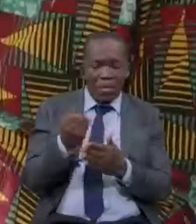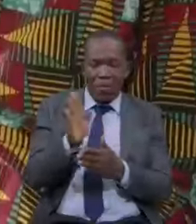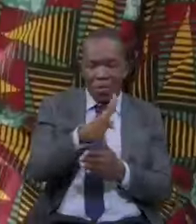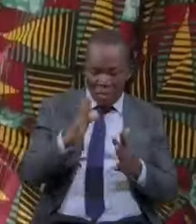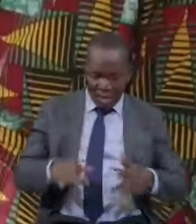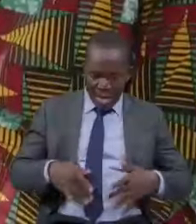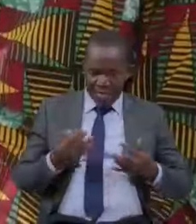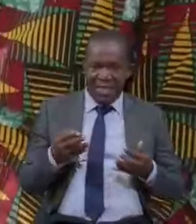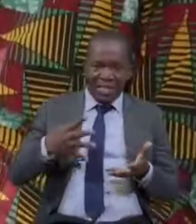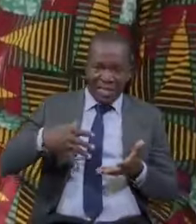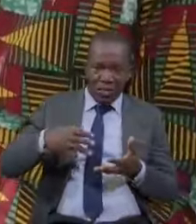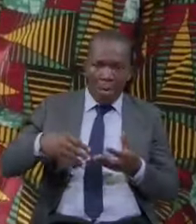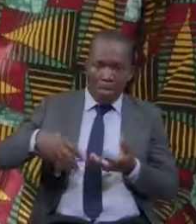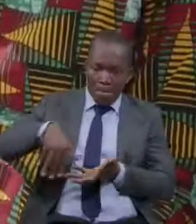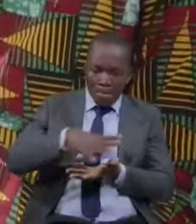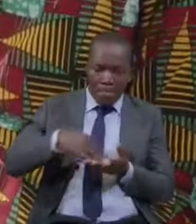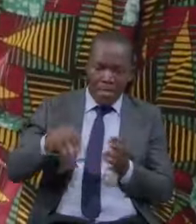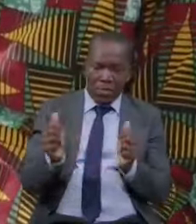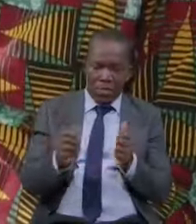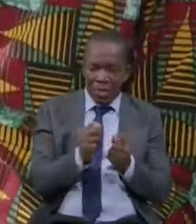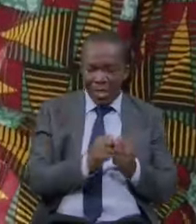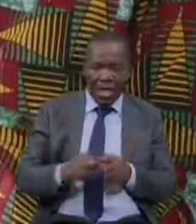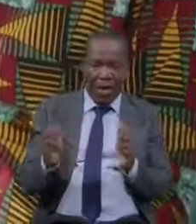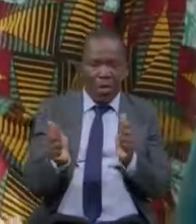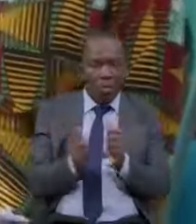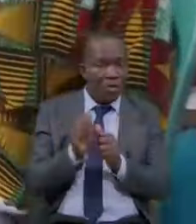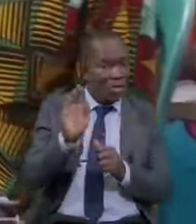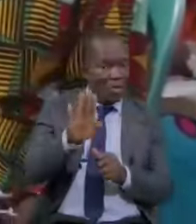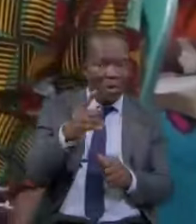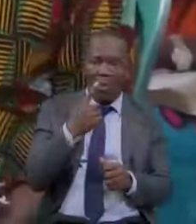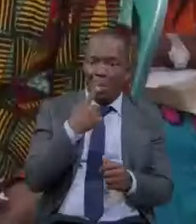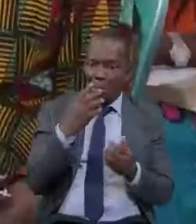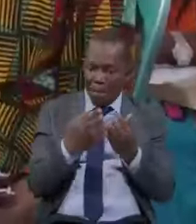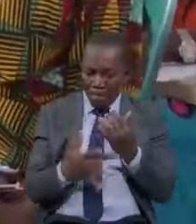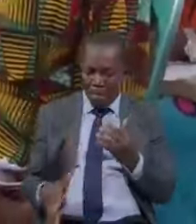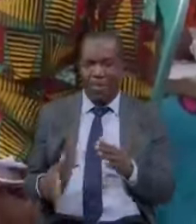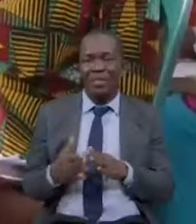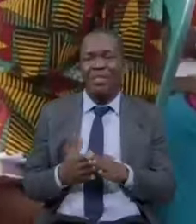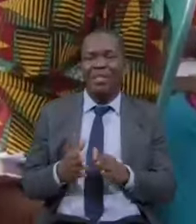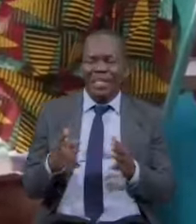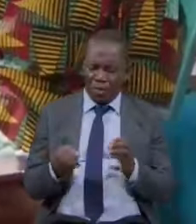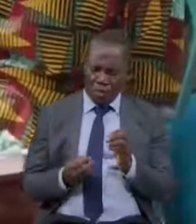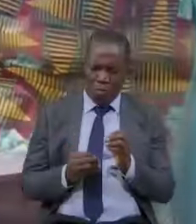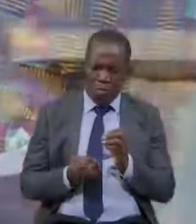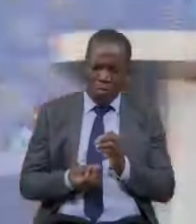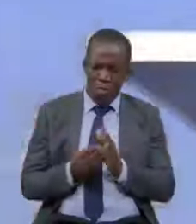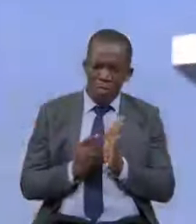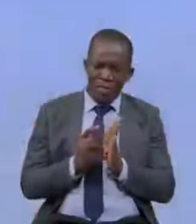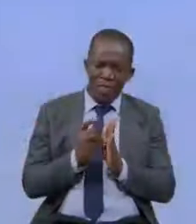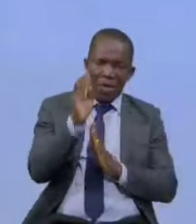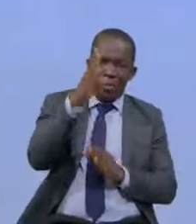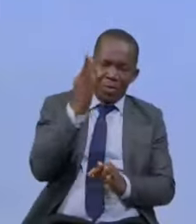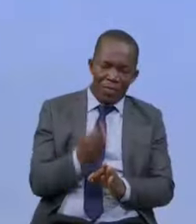brain. It will be in your faith. It will, as you are taking the walk, every step, behold, I give unto